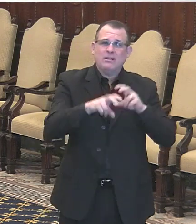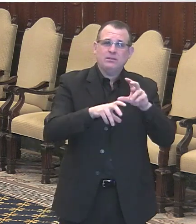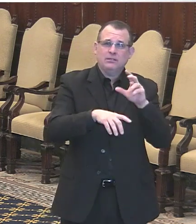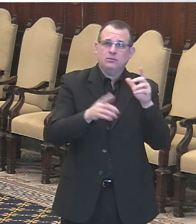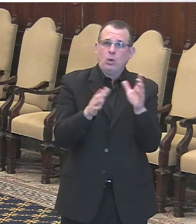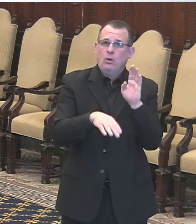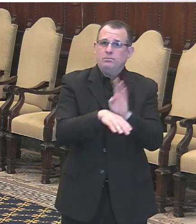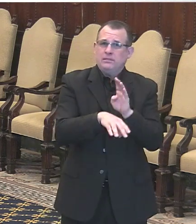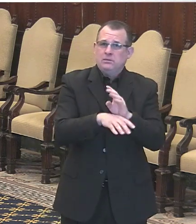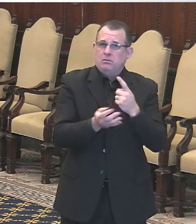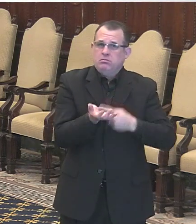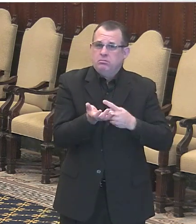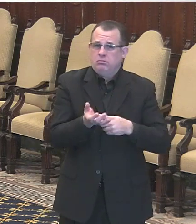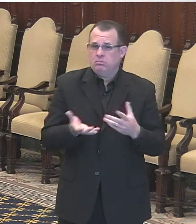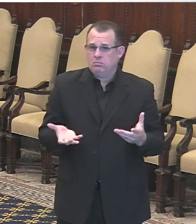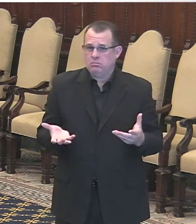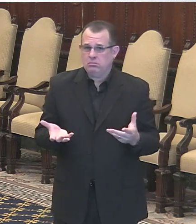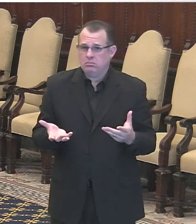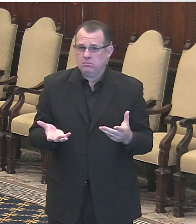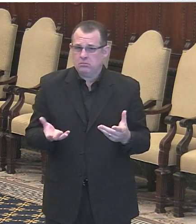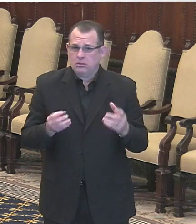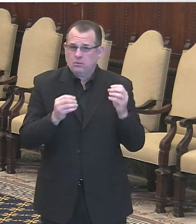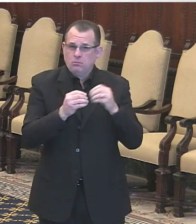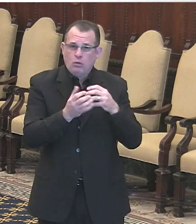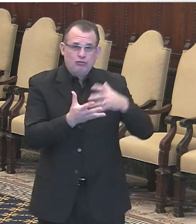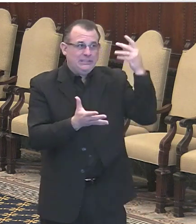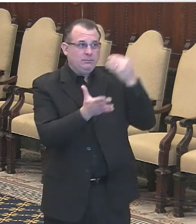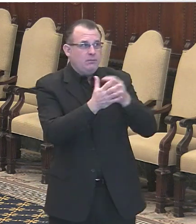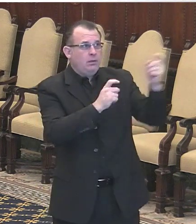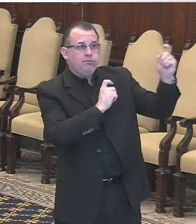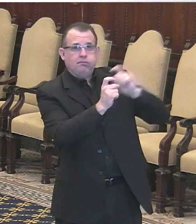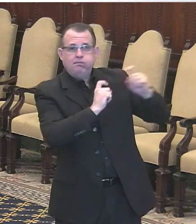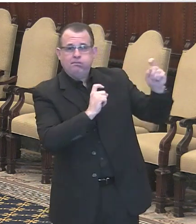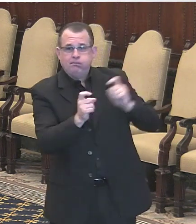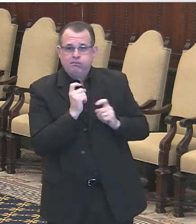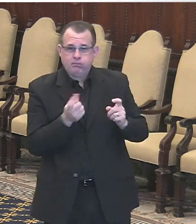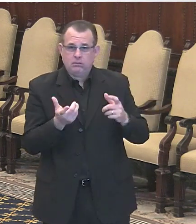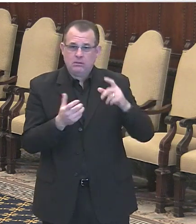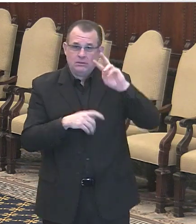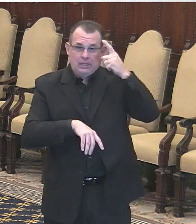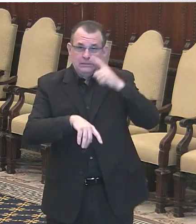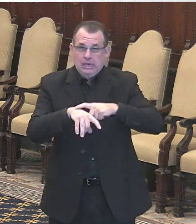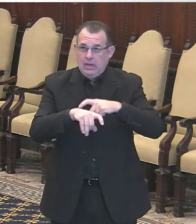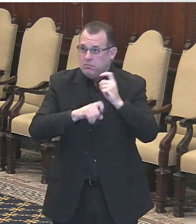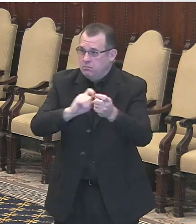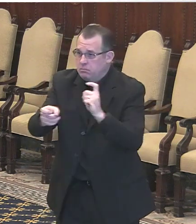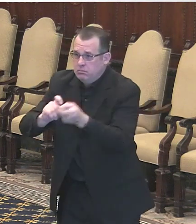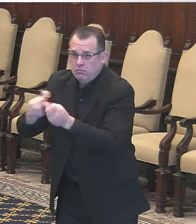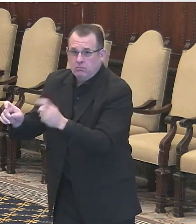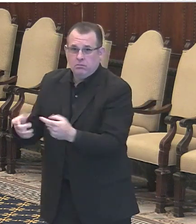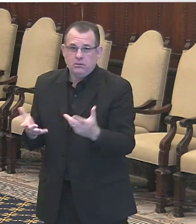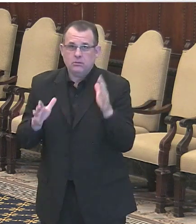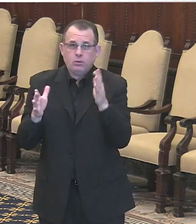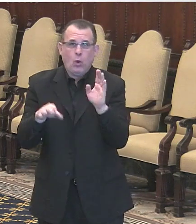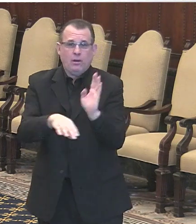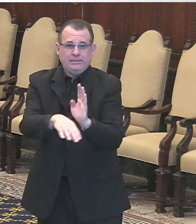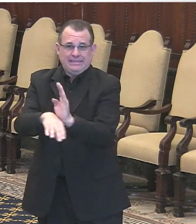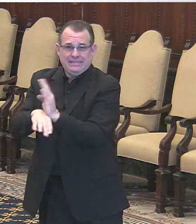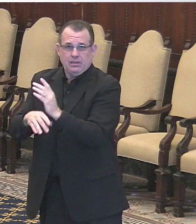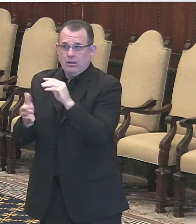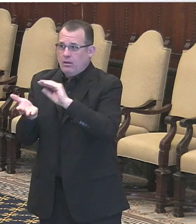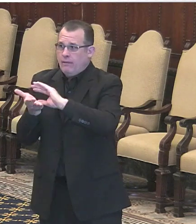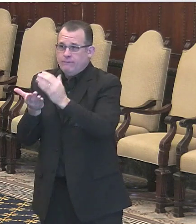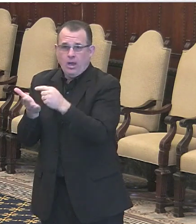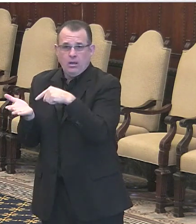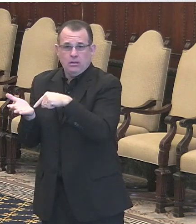some philanthropist or a different foundation, is there another possibility of there being another small business fund coming around? Sure, if